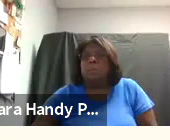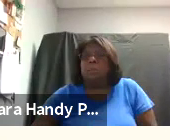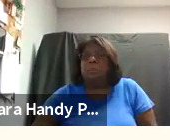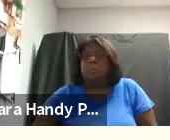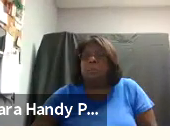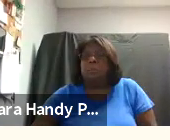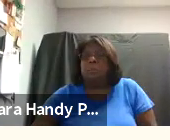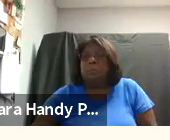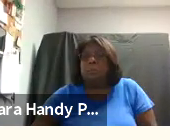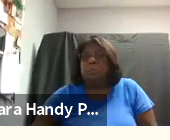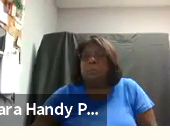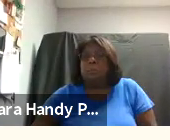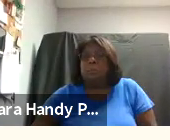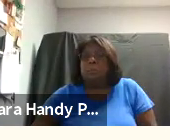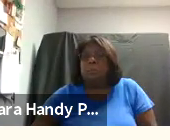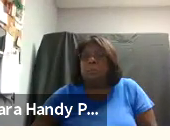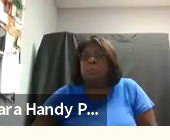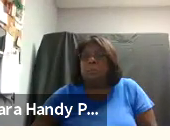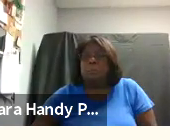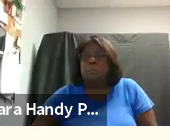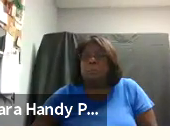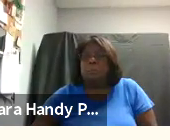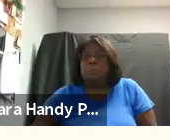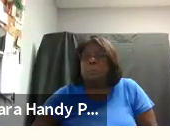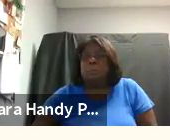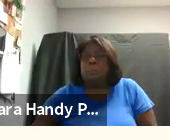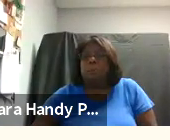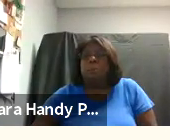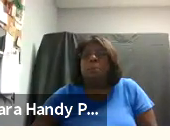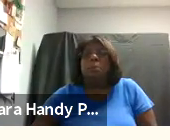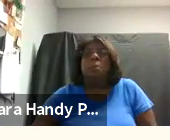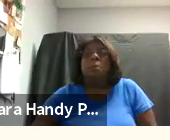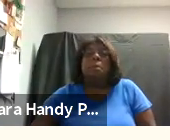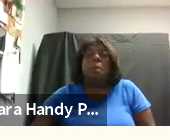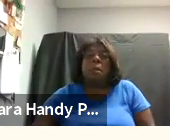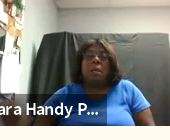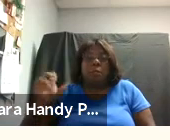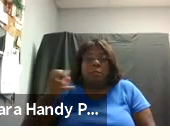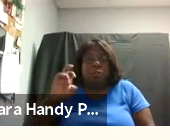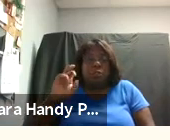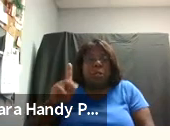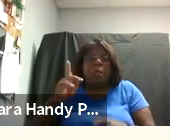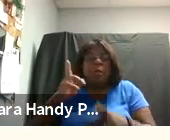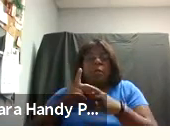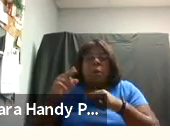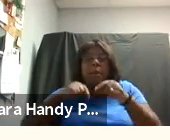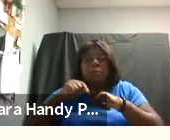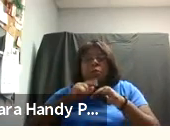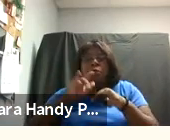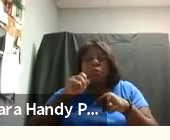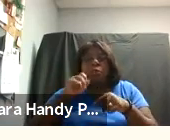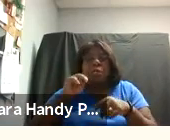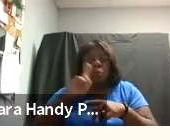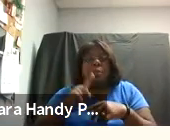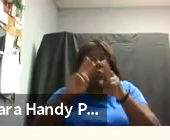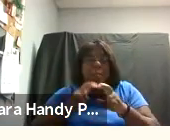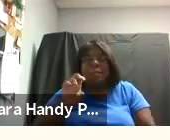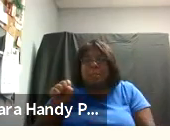This is Chuck. If we double back to Jason's question, I guess looking at the EES